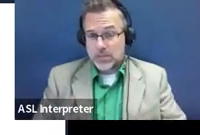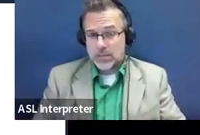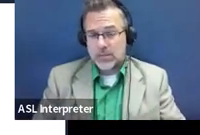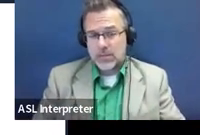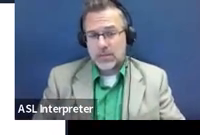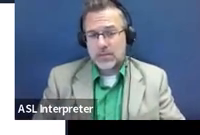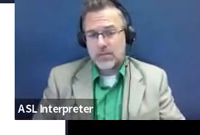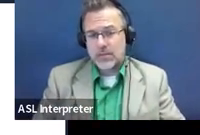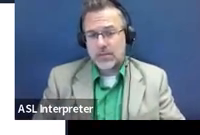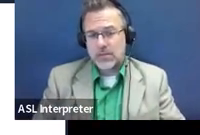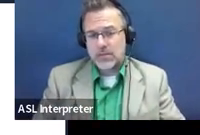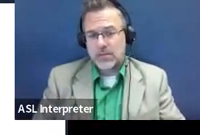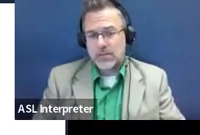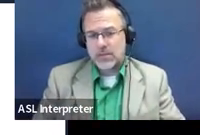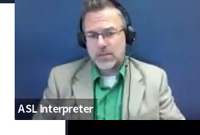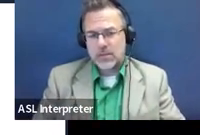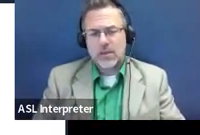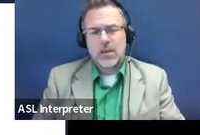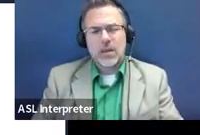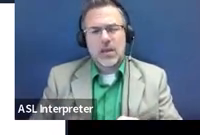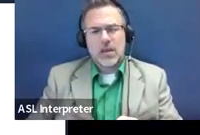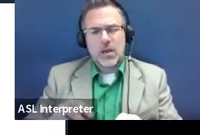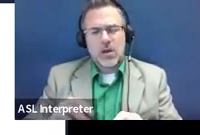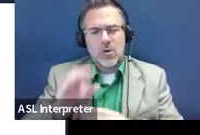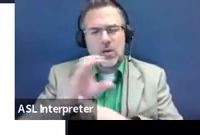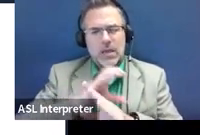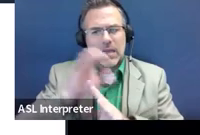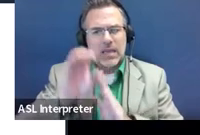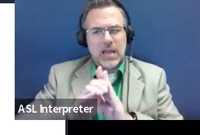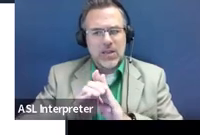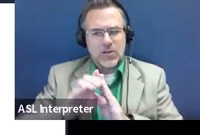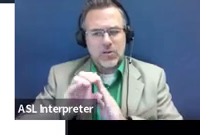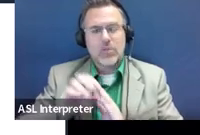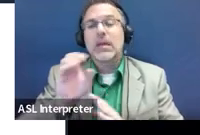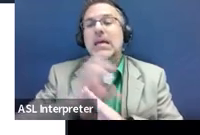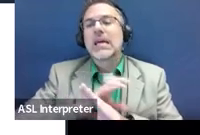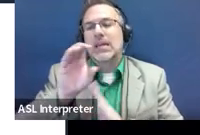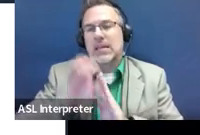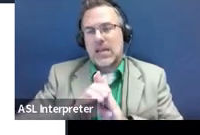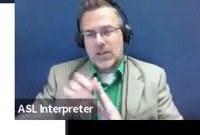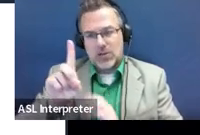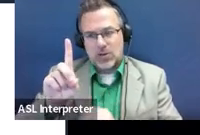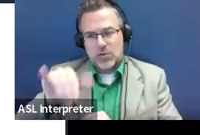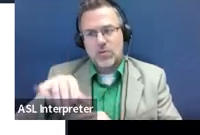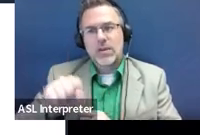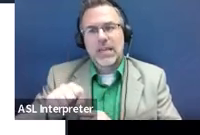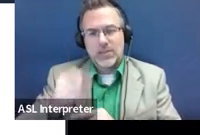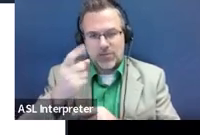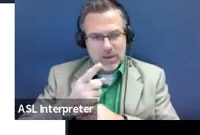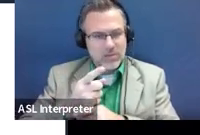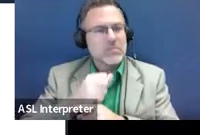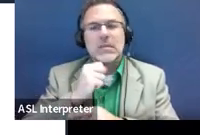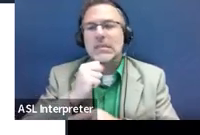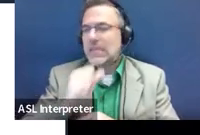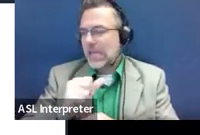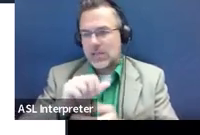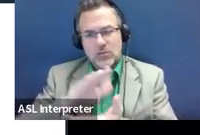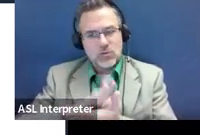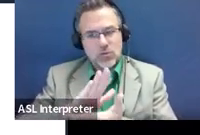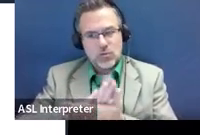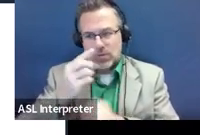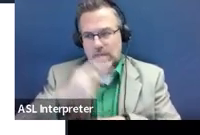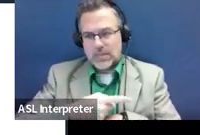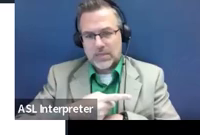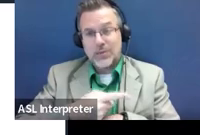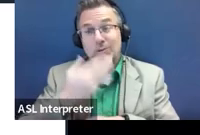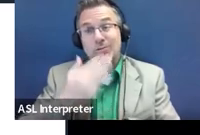I know there was a question about calendar days. Oh, the timeline. It is calendar days, yes, not school days. Mm-hmm.